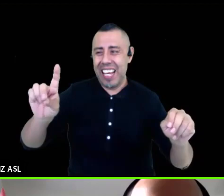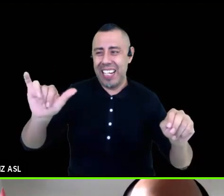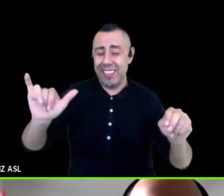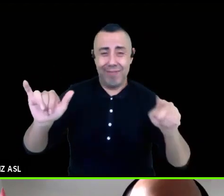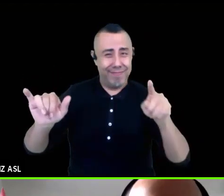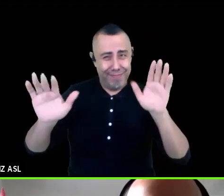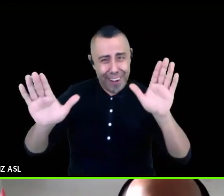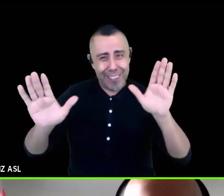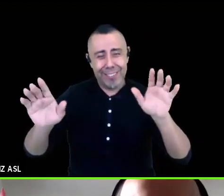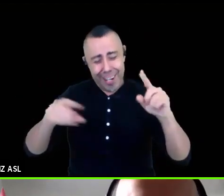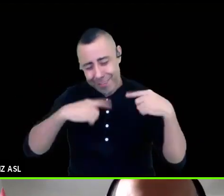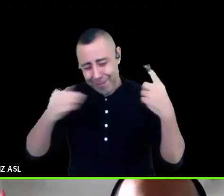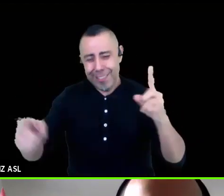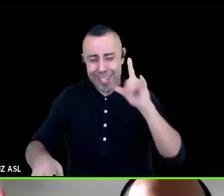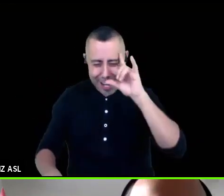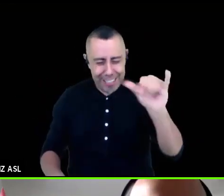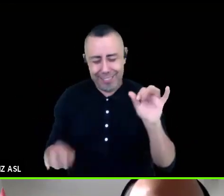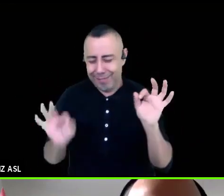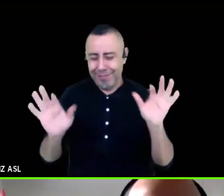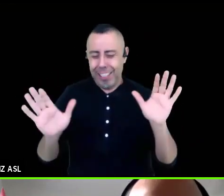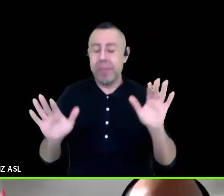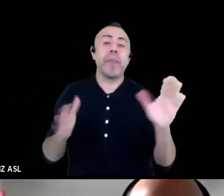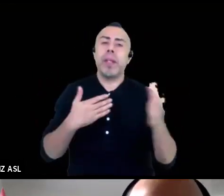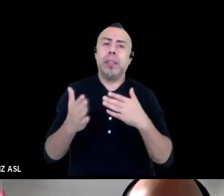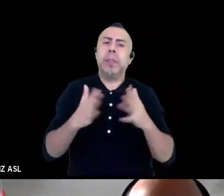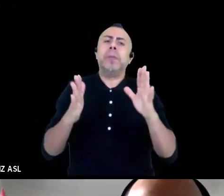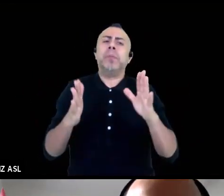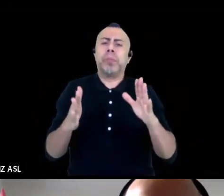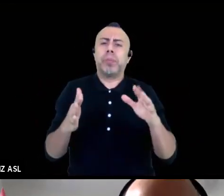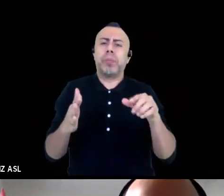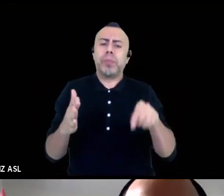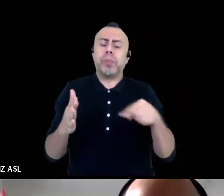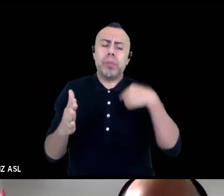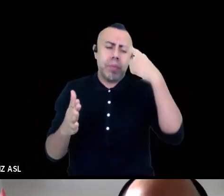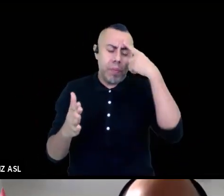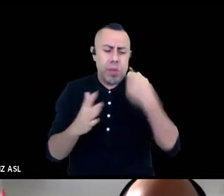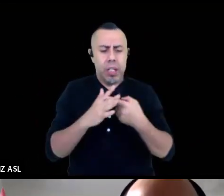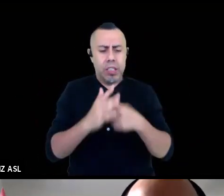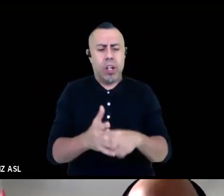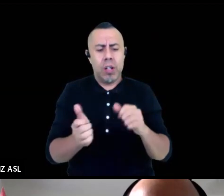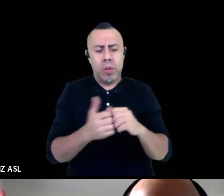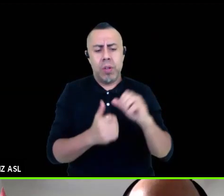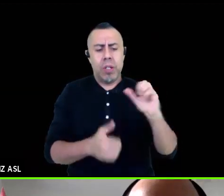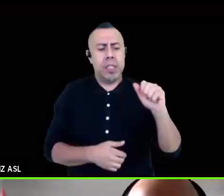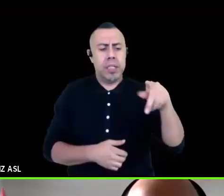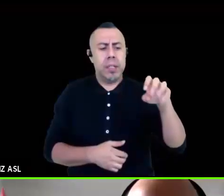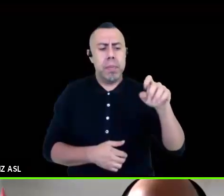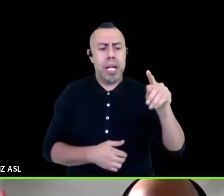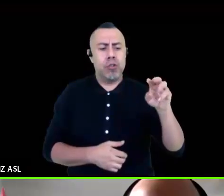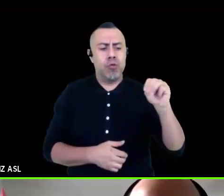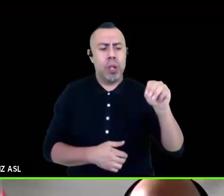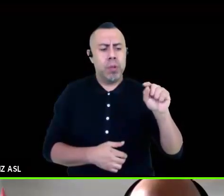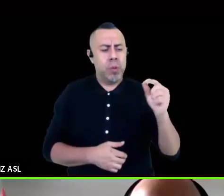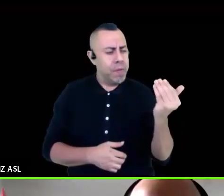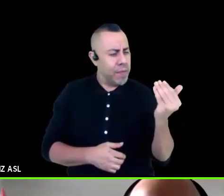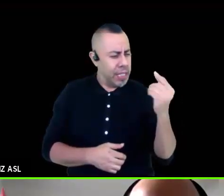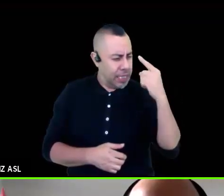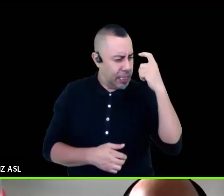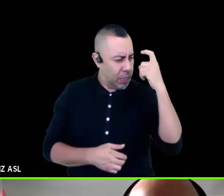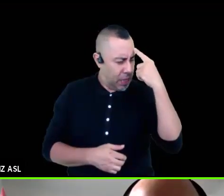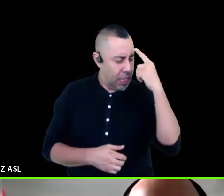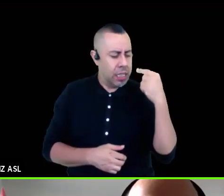think my with Spectrum, I started in 2015 or 2016 in the summer, and came and did a little bit of work